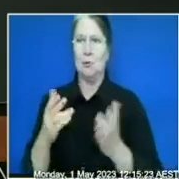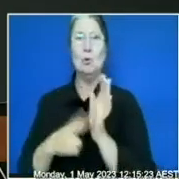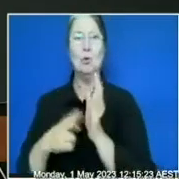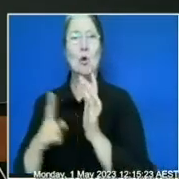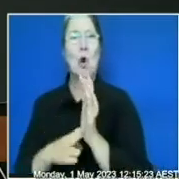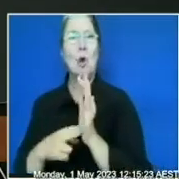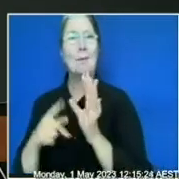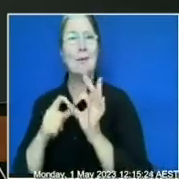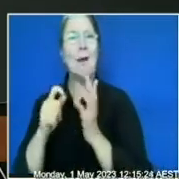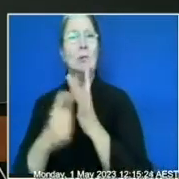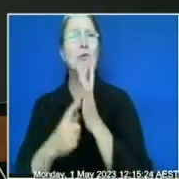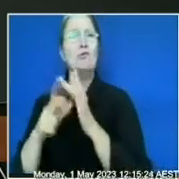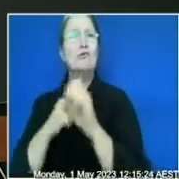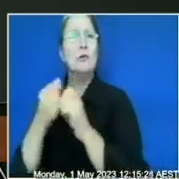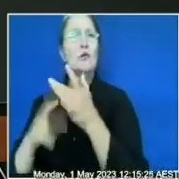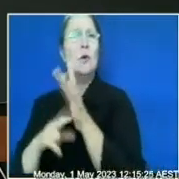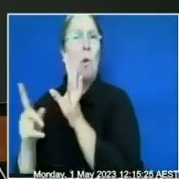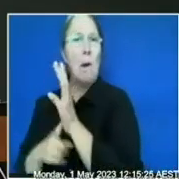our youth,